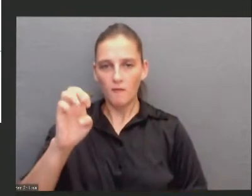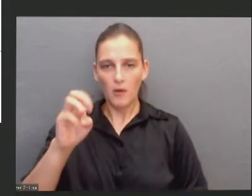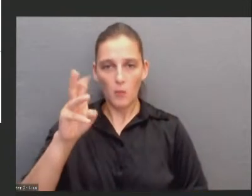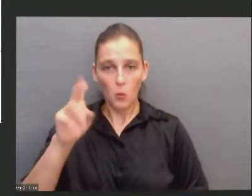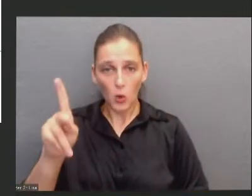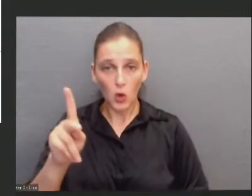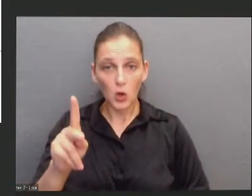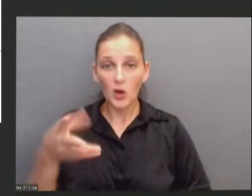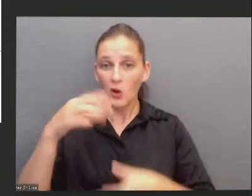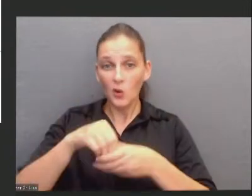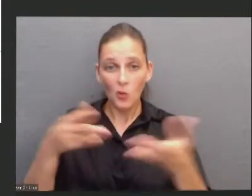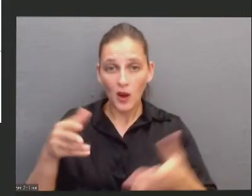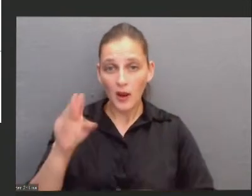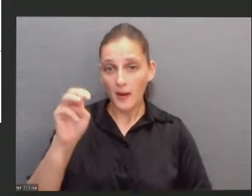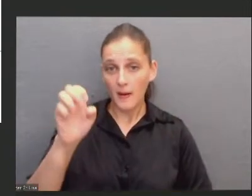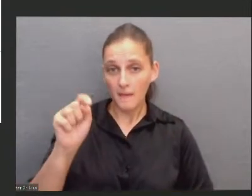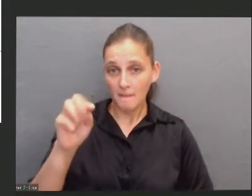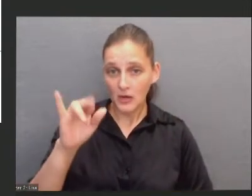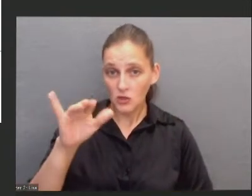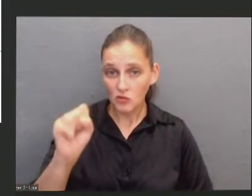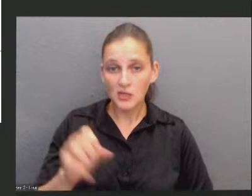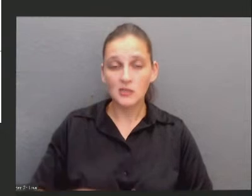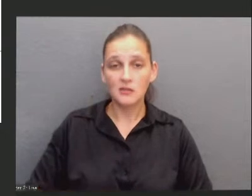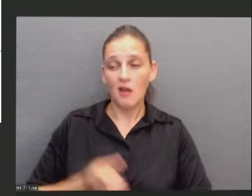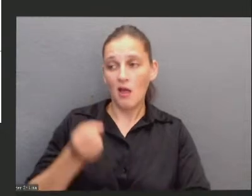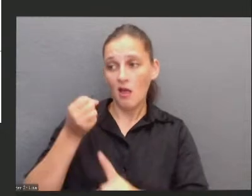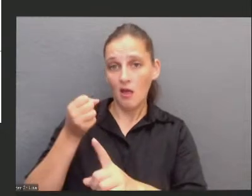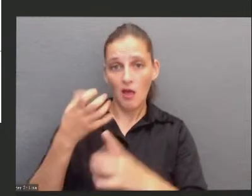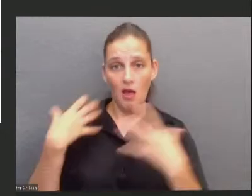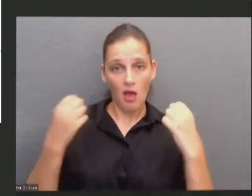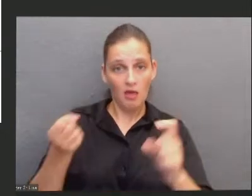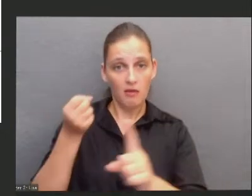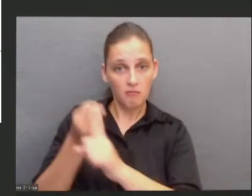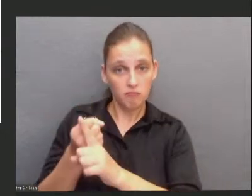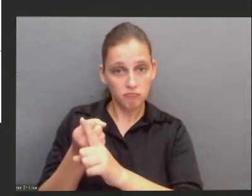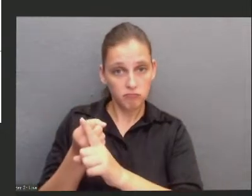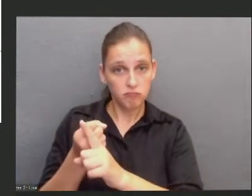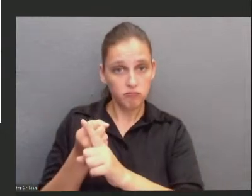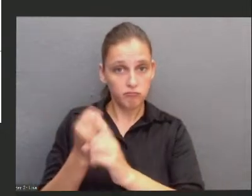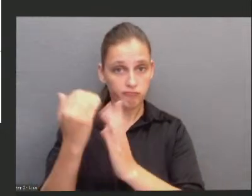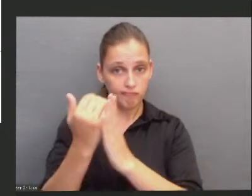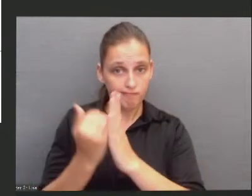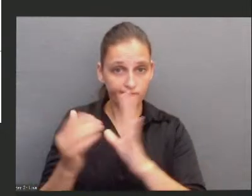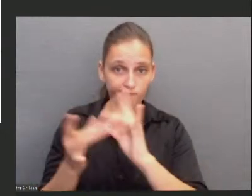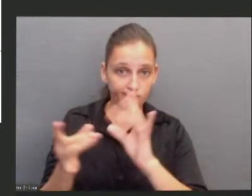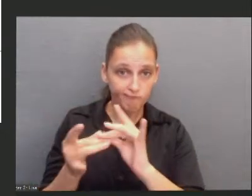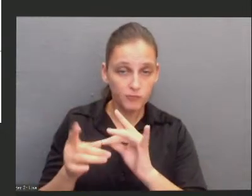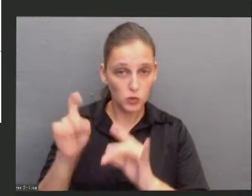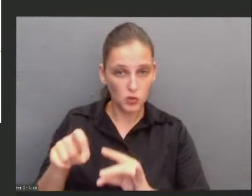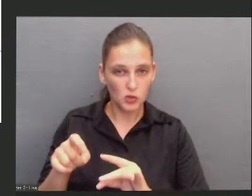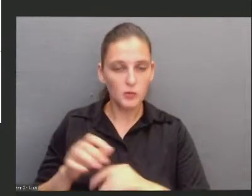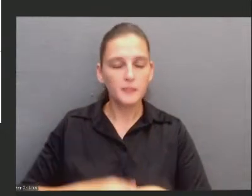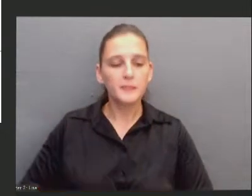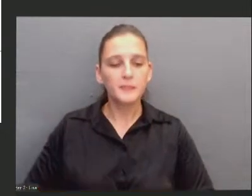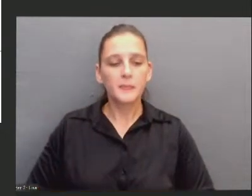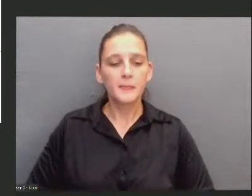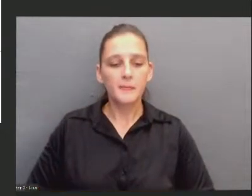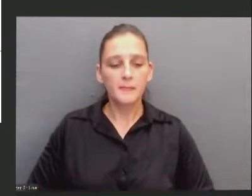health equity impact statements, as Chair Nunez-Smith described, and processes that can